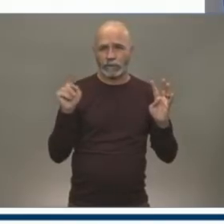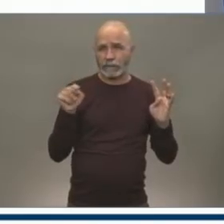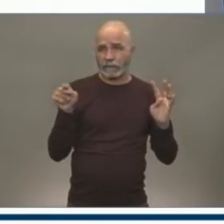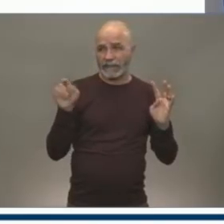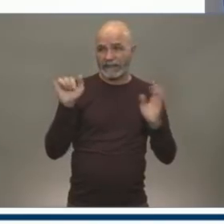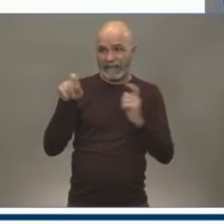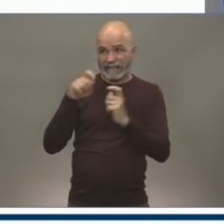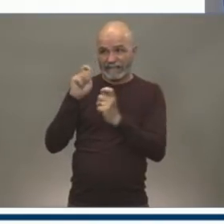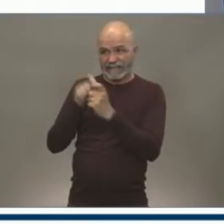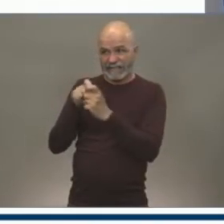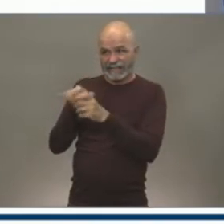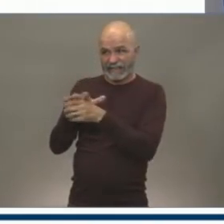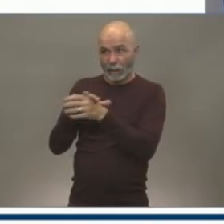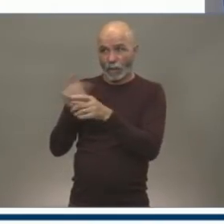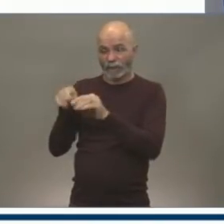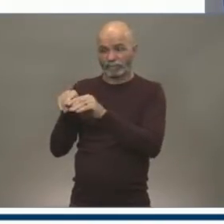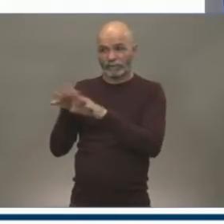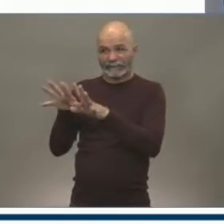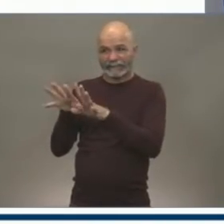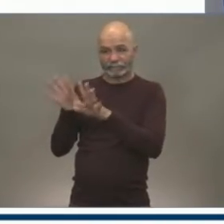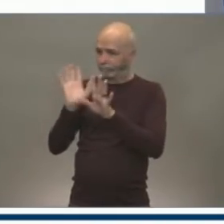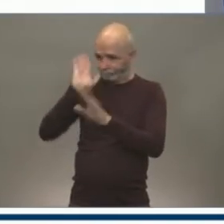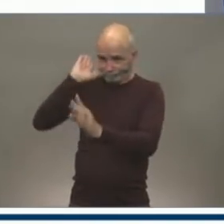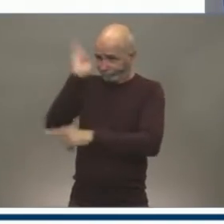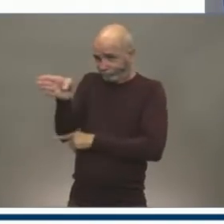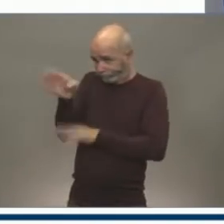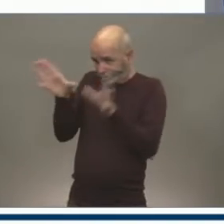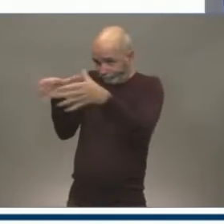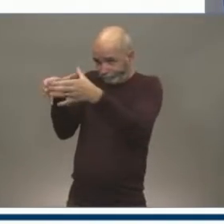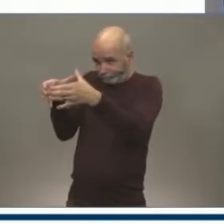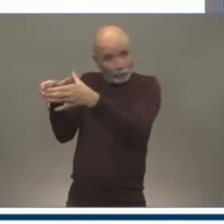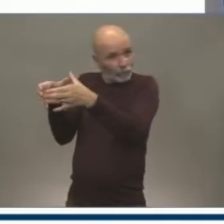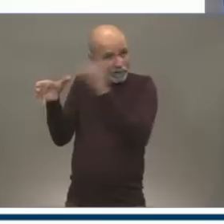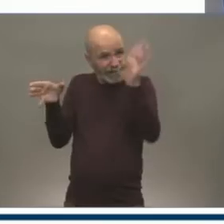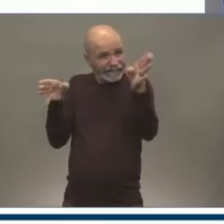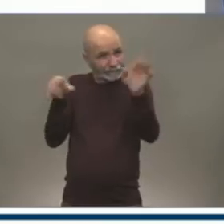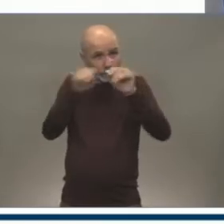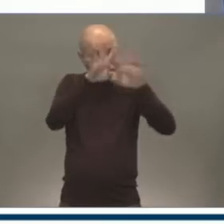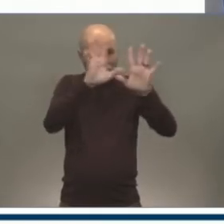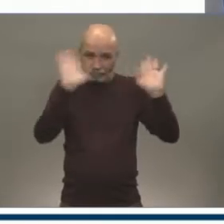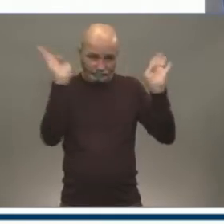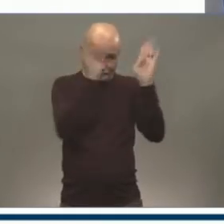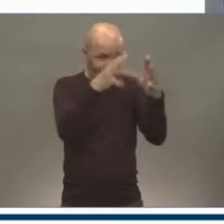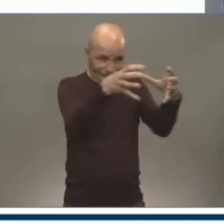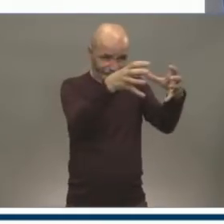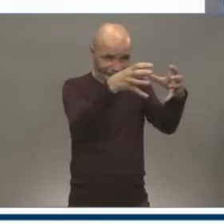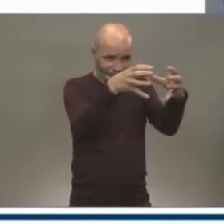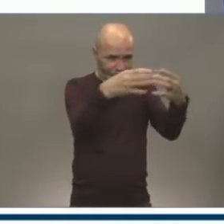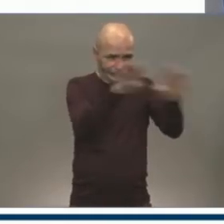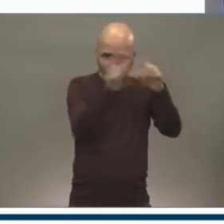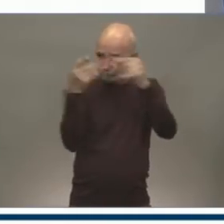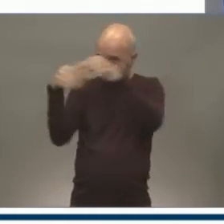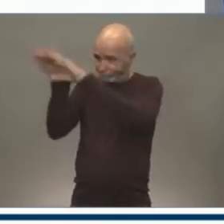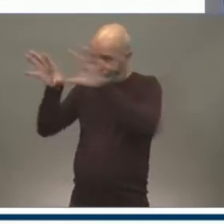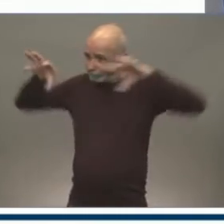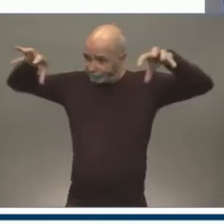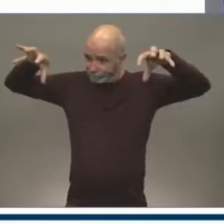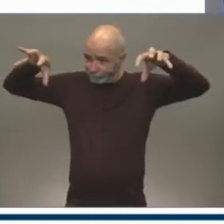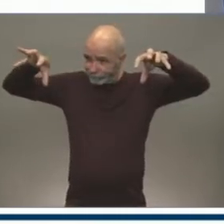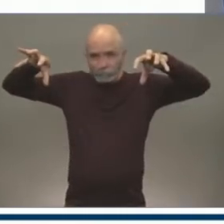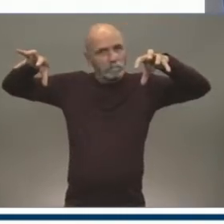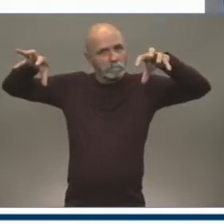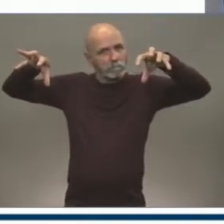potential outbreak, where we see here in Halifax. It's why we've been more specific on certain aspects of the economy and, quite frankly, social places where people would